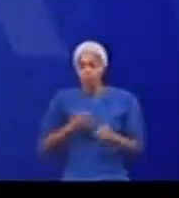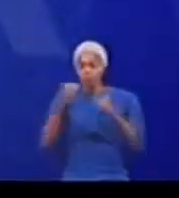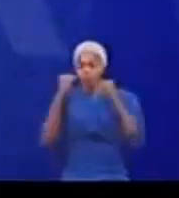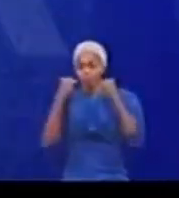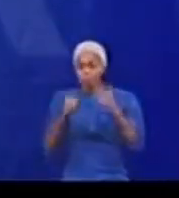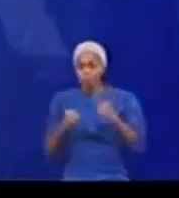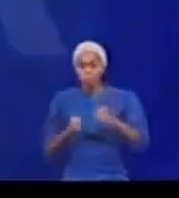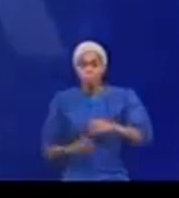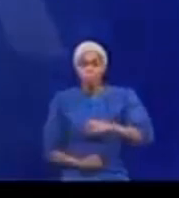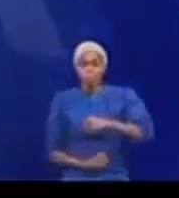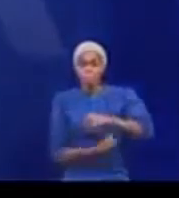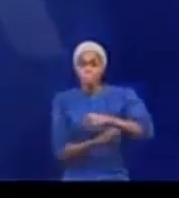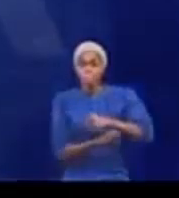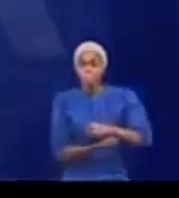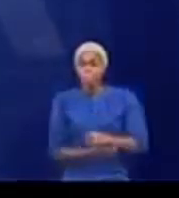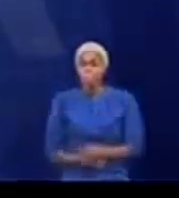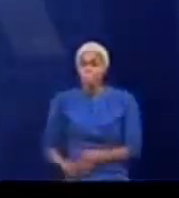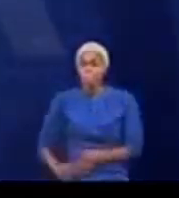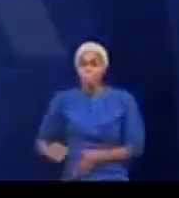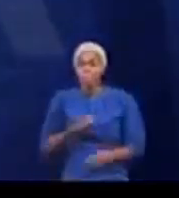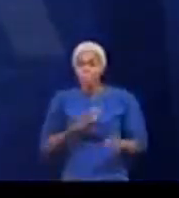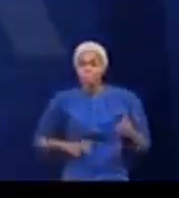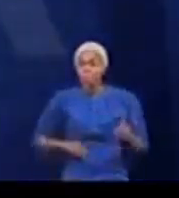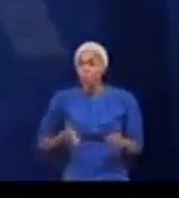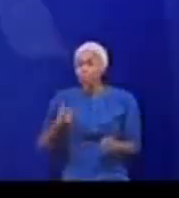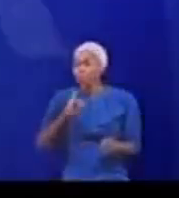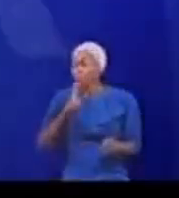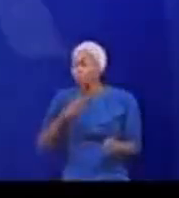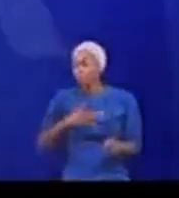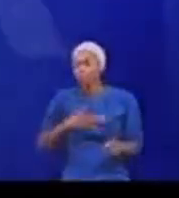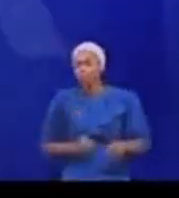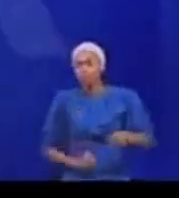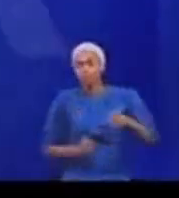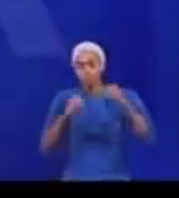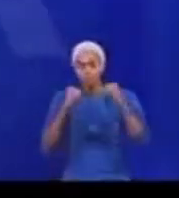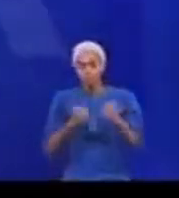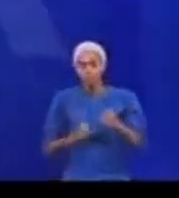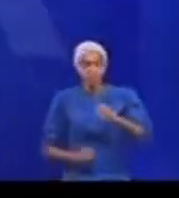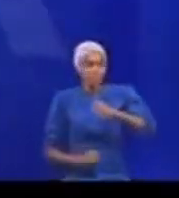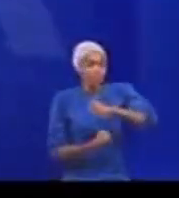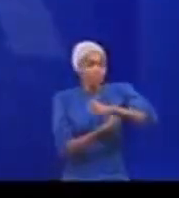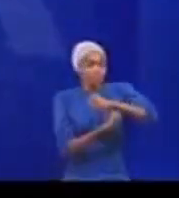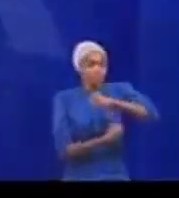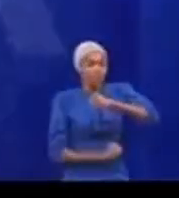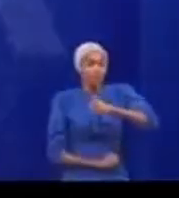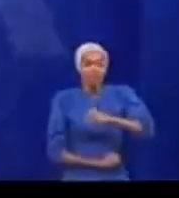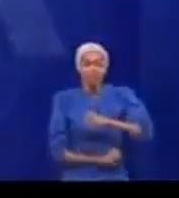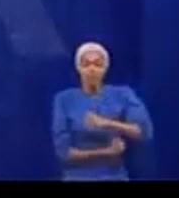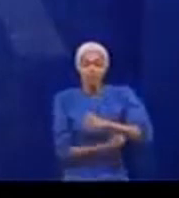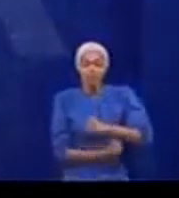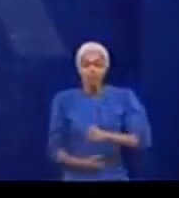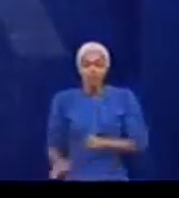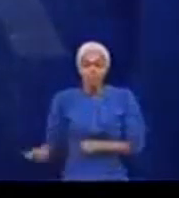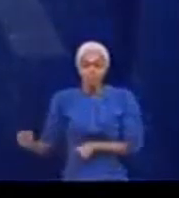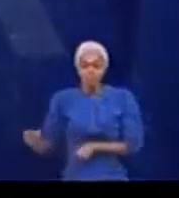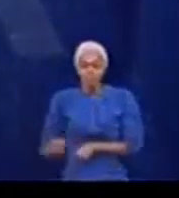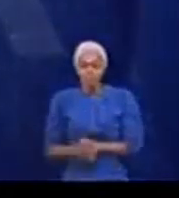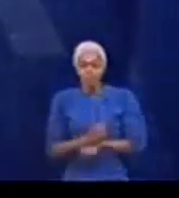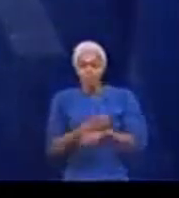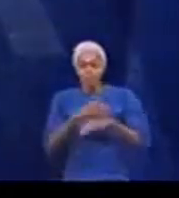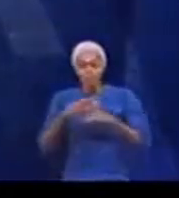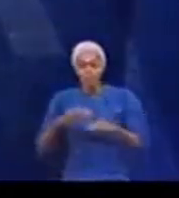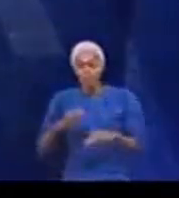Christ is our firm foundation. Christ is my firm